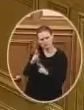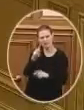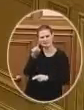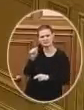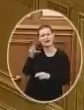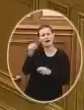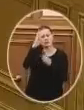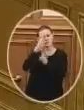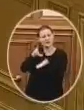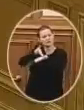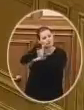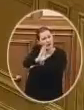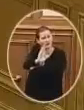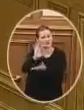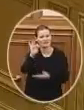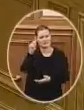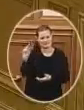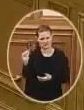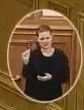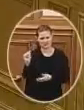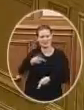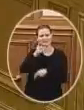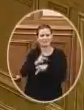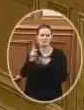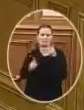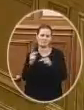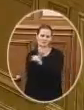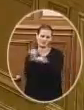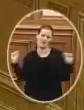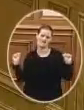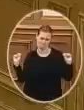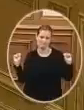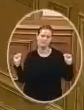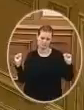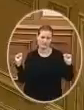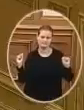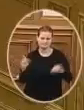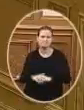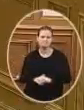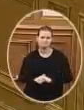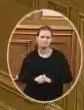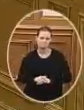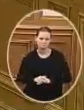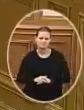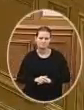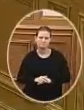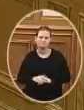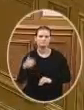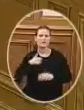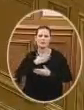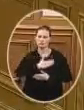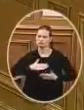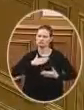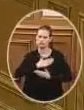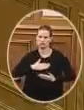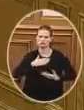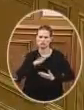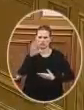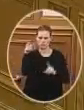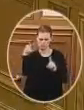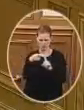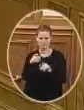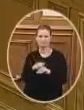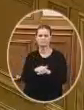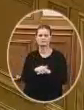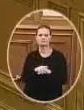and that people are kept safe in terms of medical emergencies. I appreciate that. I want to go back to that point